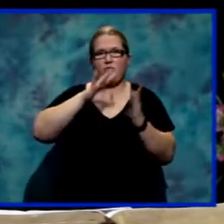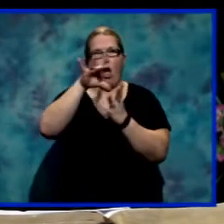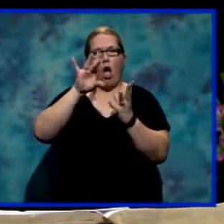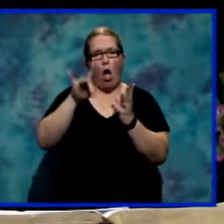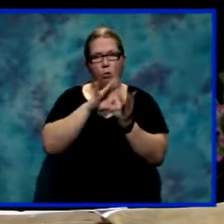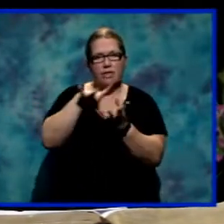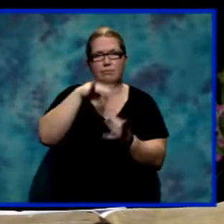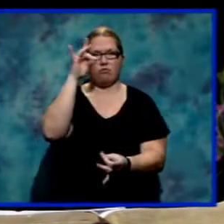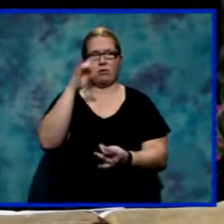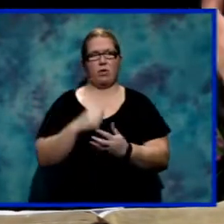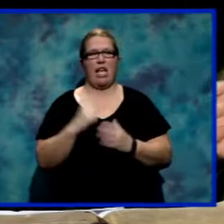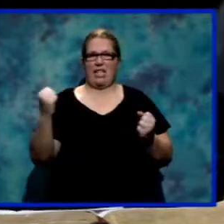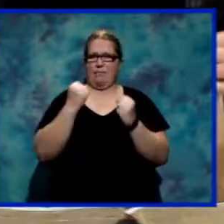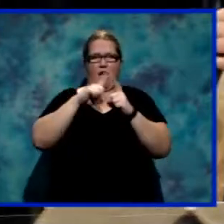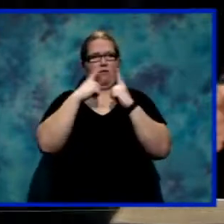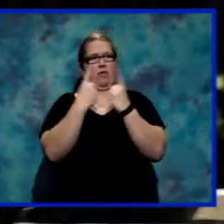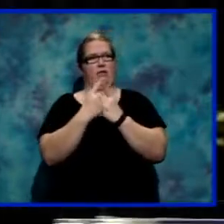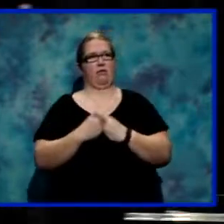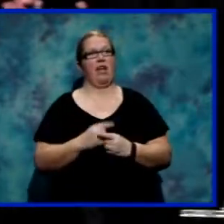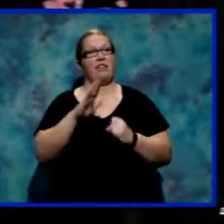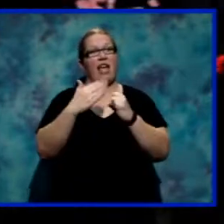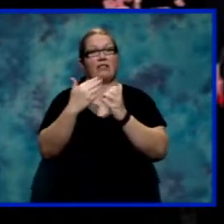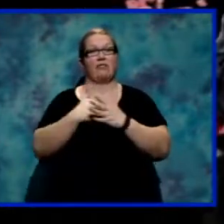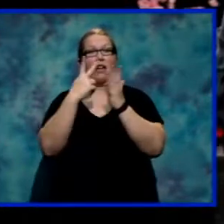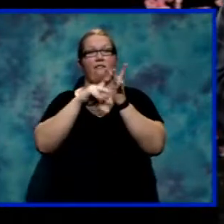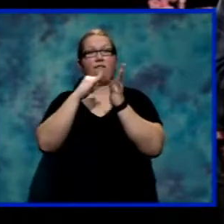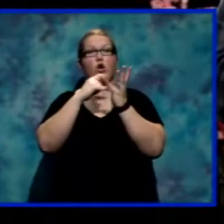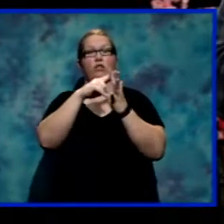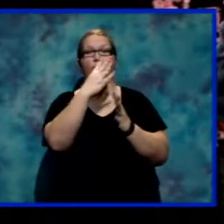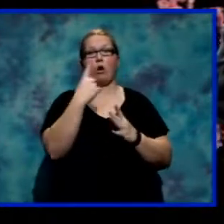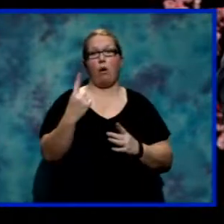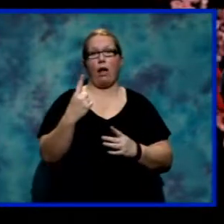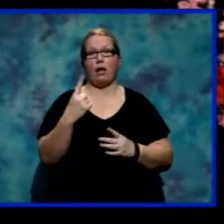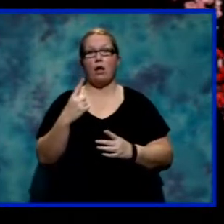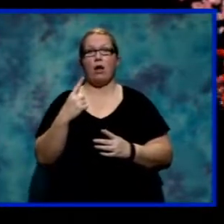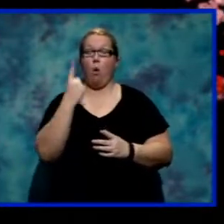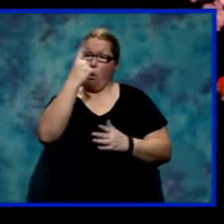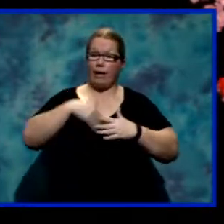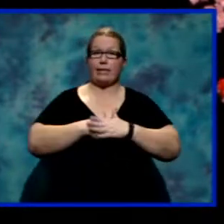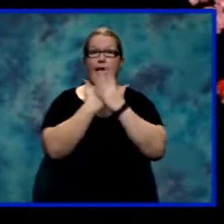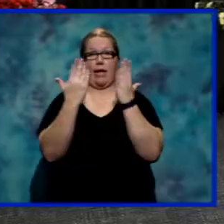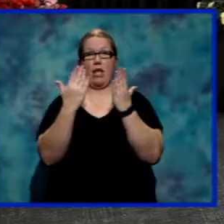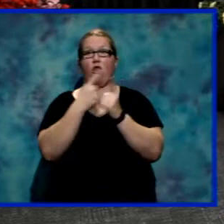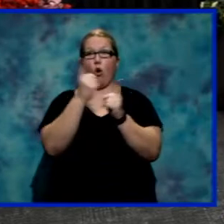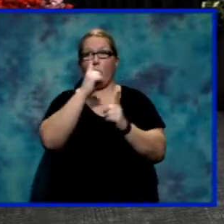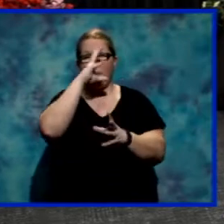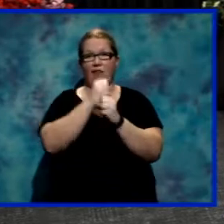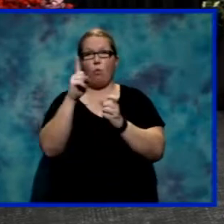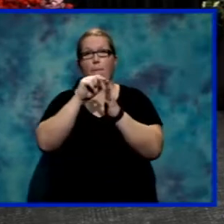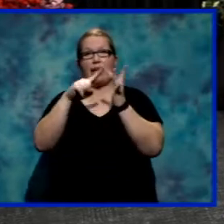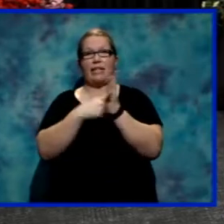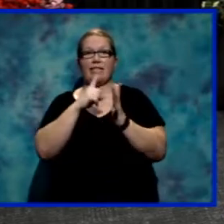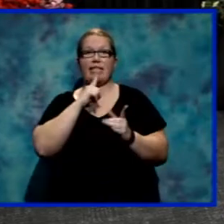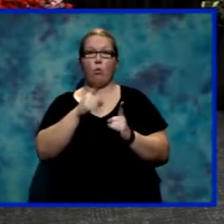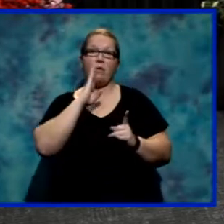Spirit. It's a powerful thing. And the end of the day, verse 41, the Bible says, one day, those who believed what Peter said after this